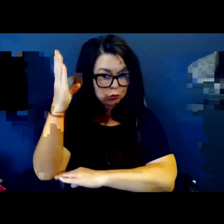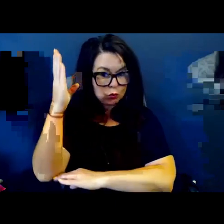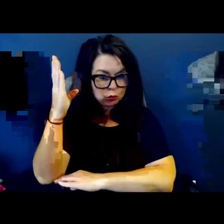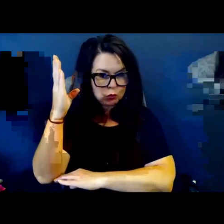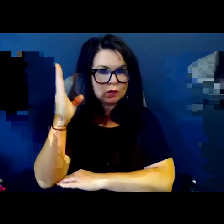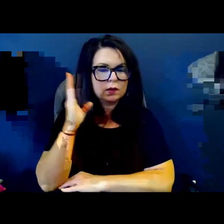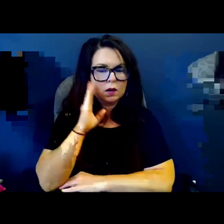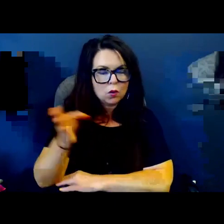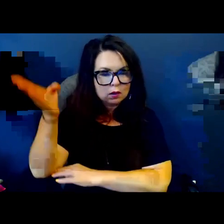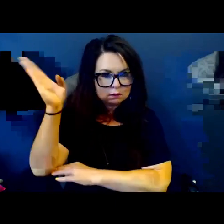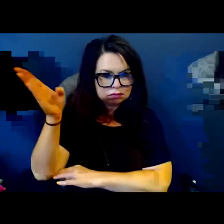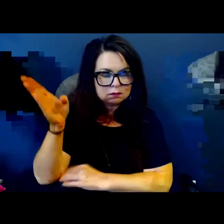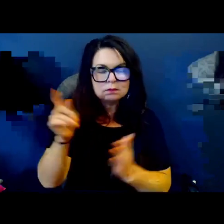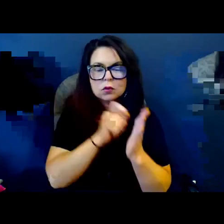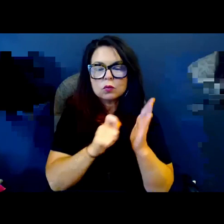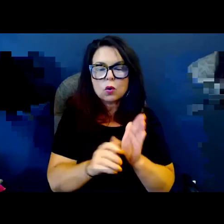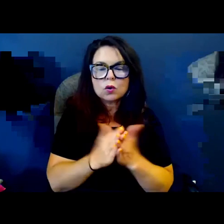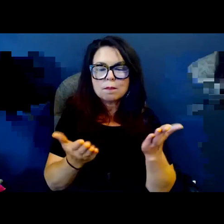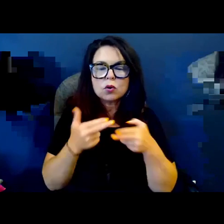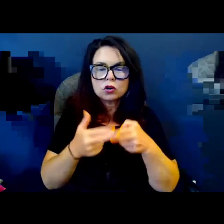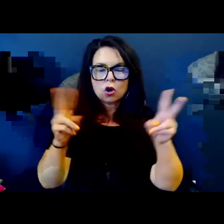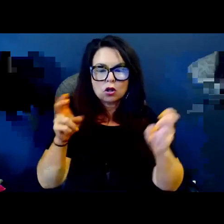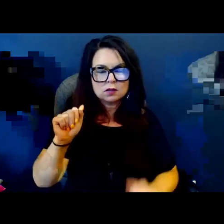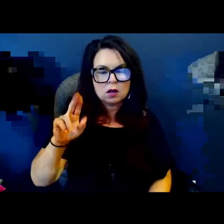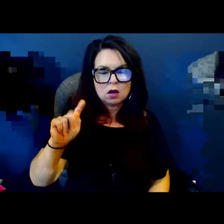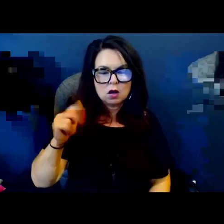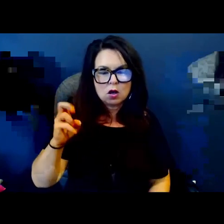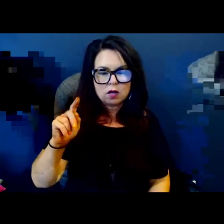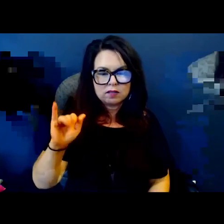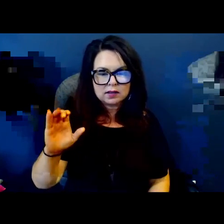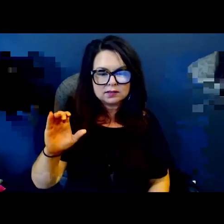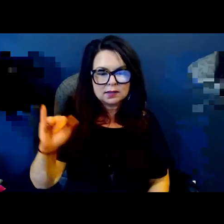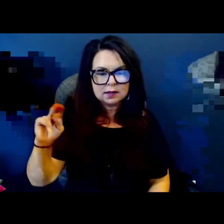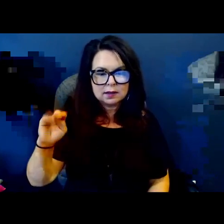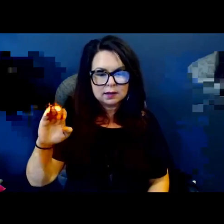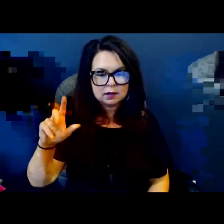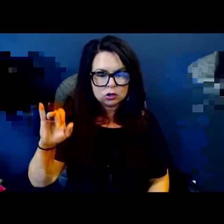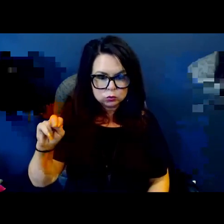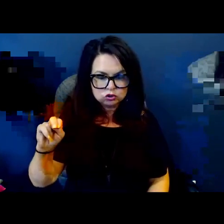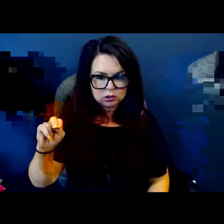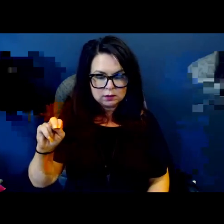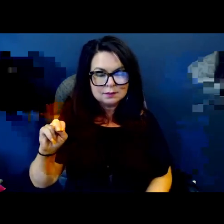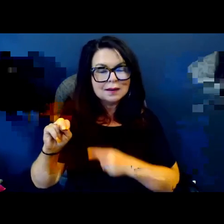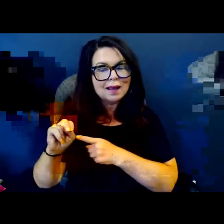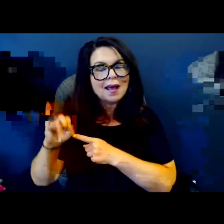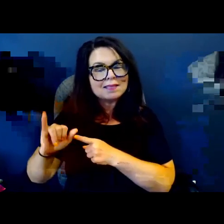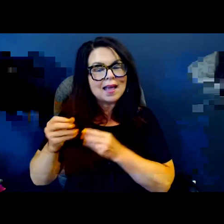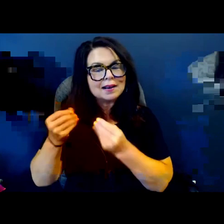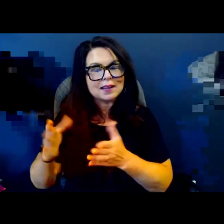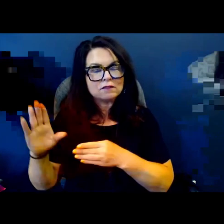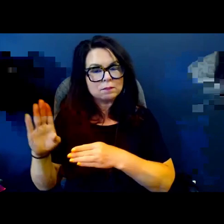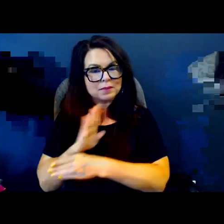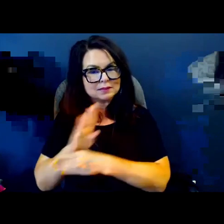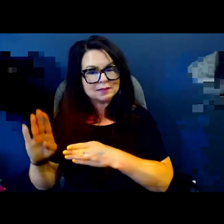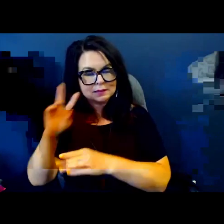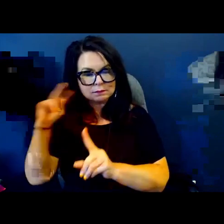book called Authentic Inclusion, which is from the business perspective of the value of employing people